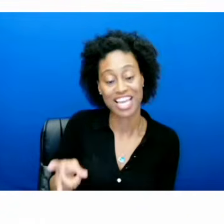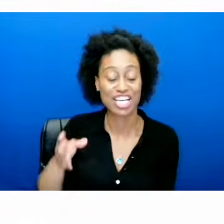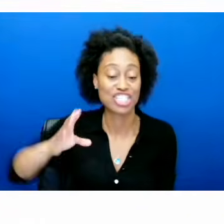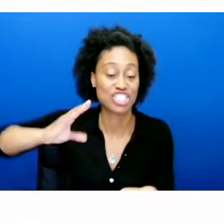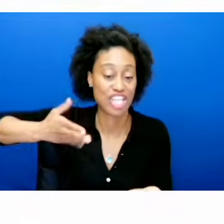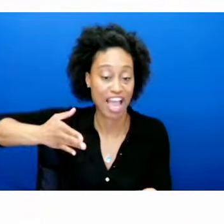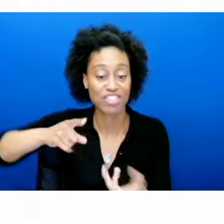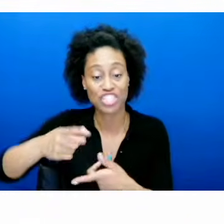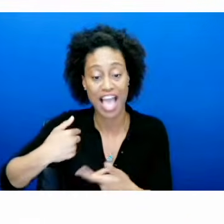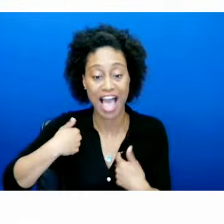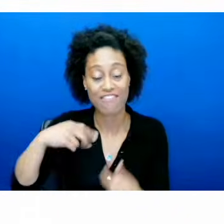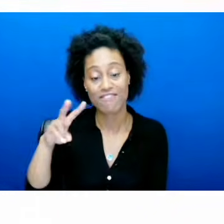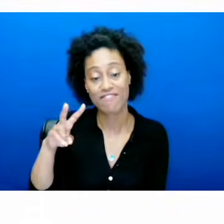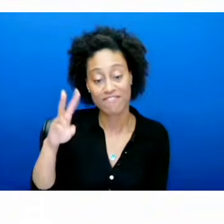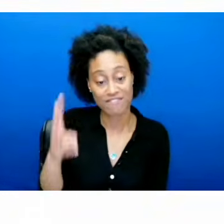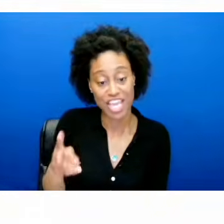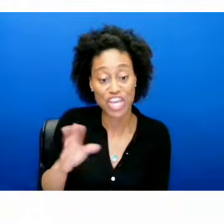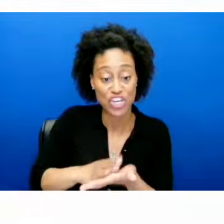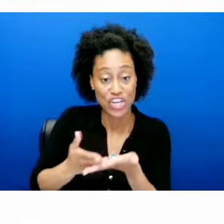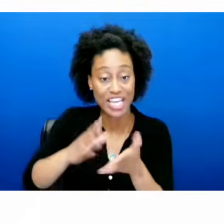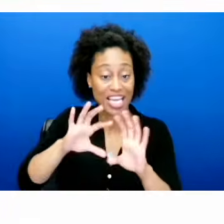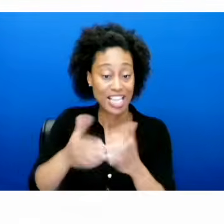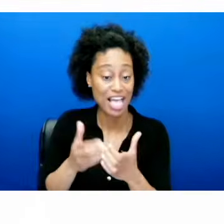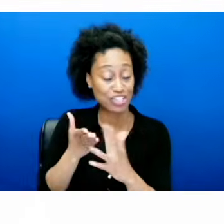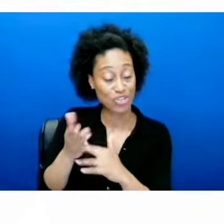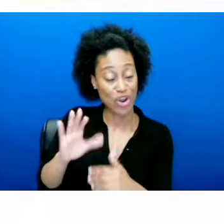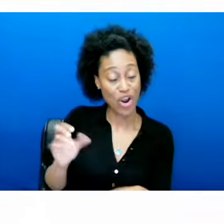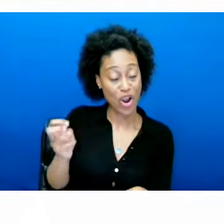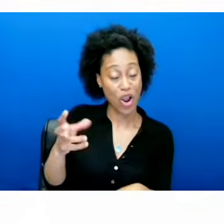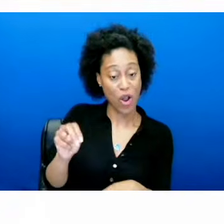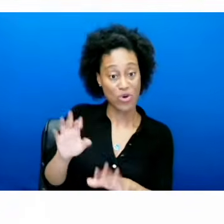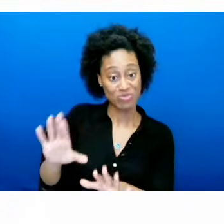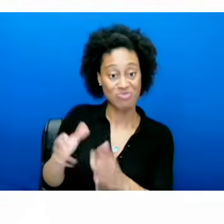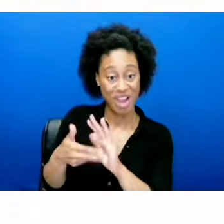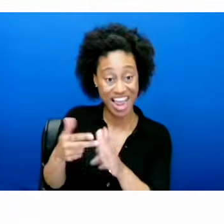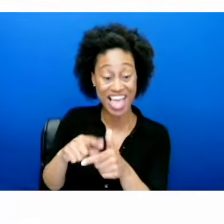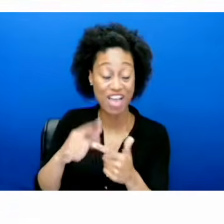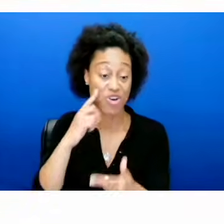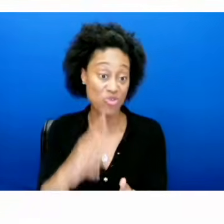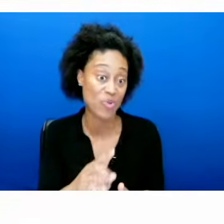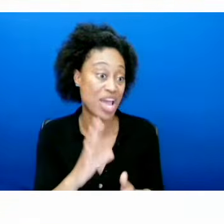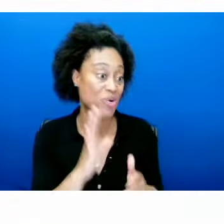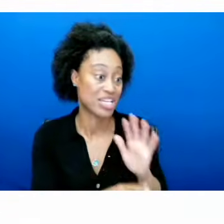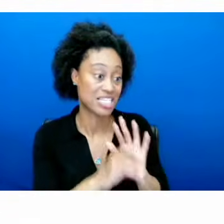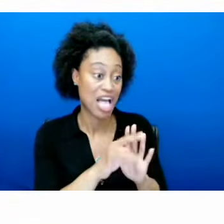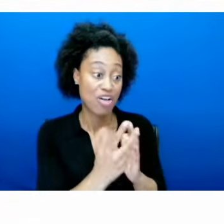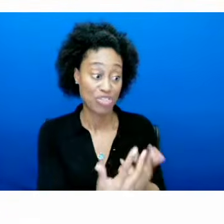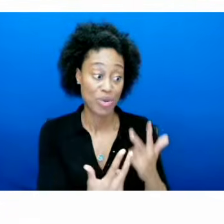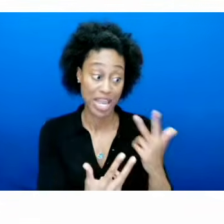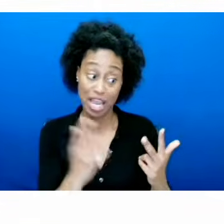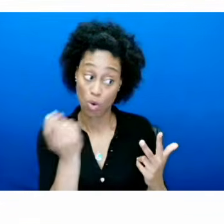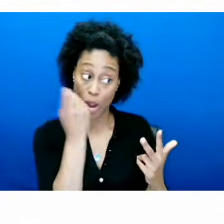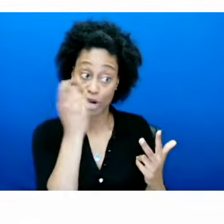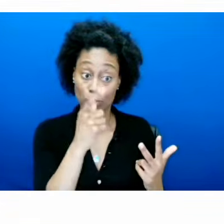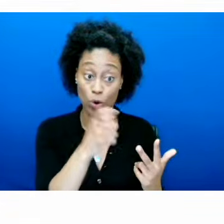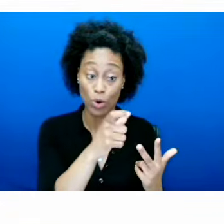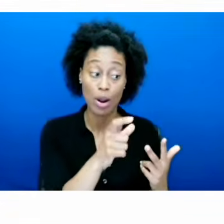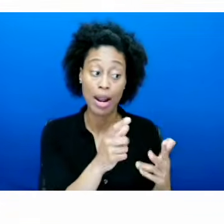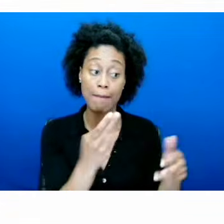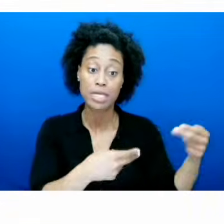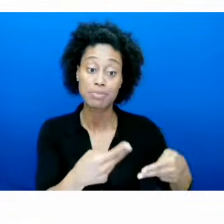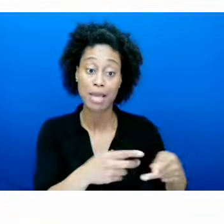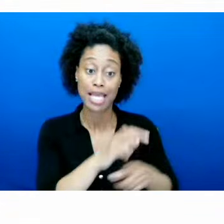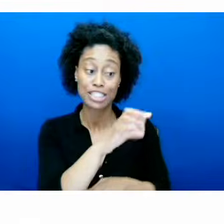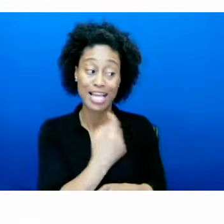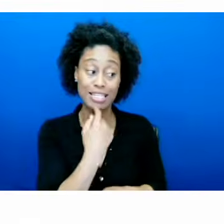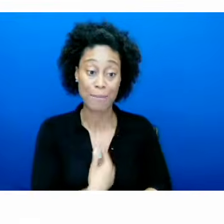brand Damn Good Vegan. So we will be selecting 3 random winners from people who are participating in the chat. So say hello, let us know